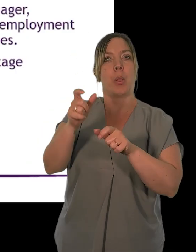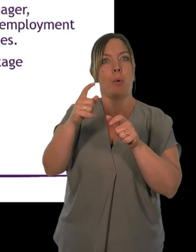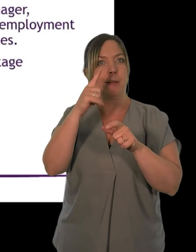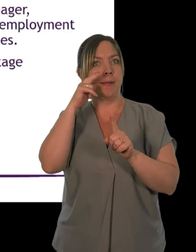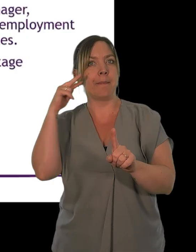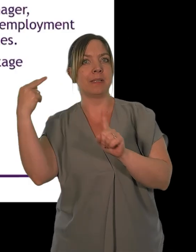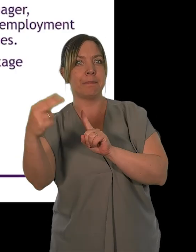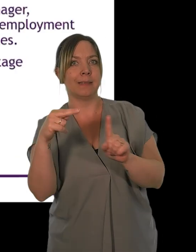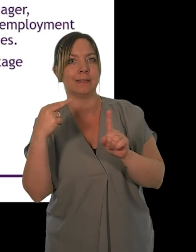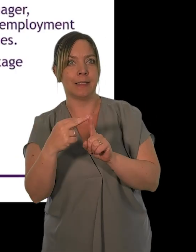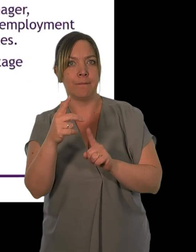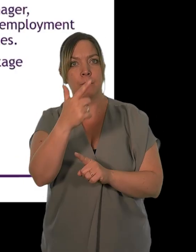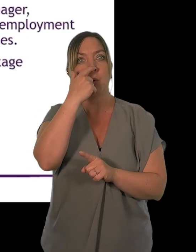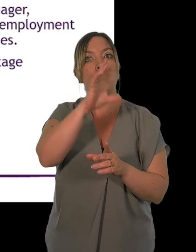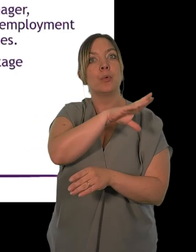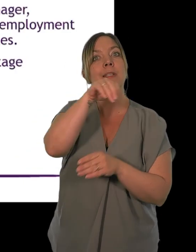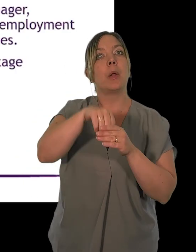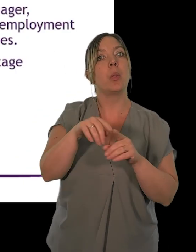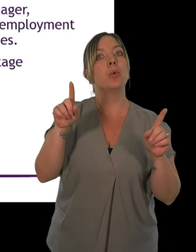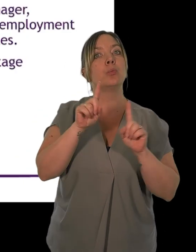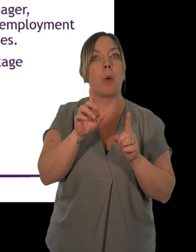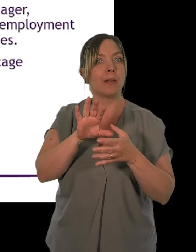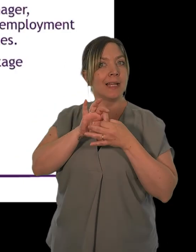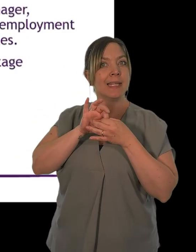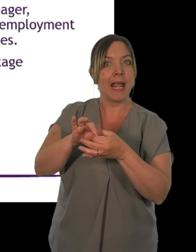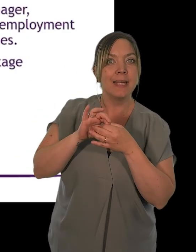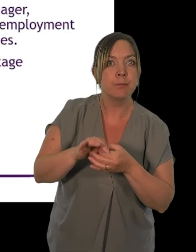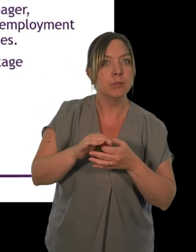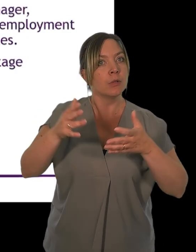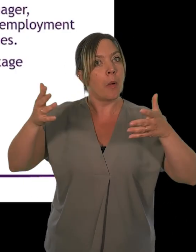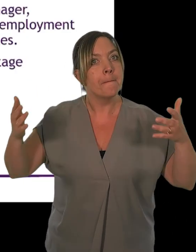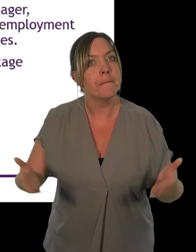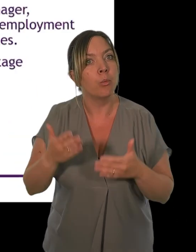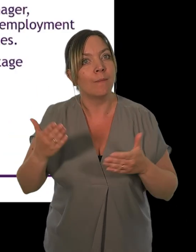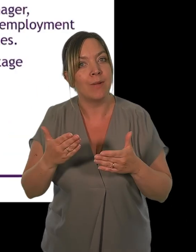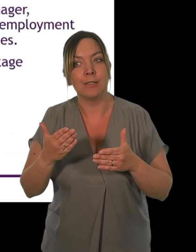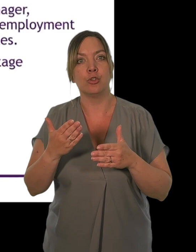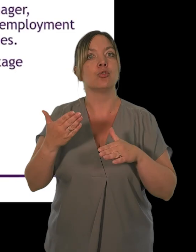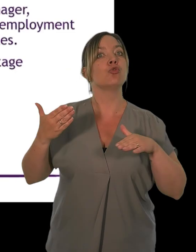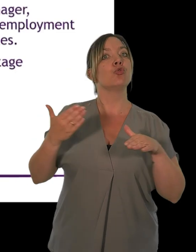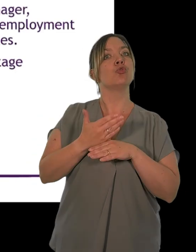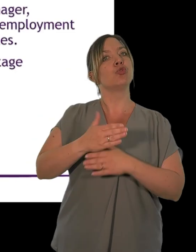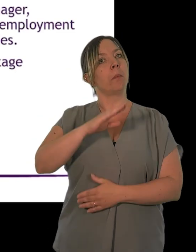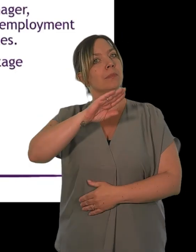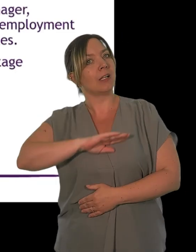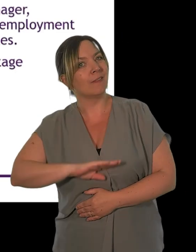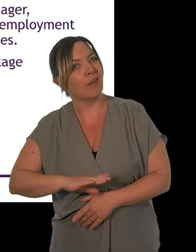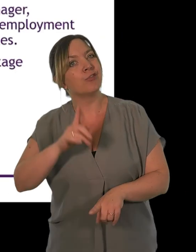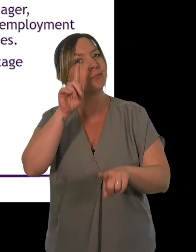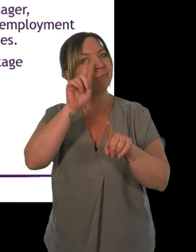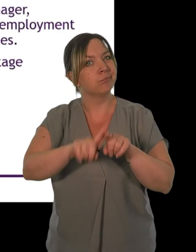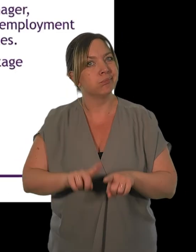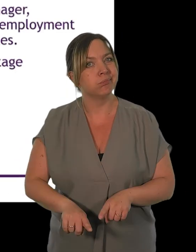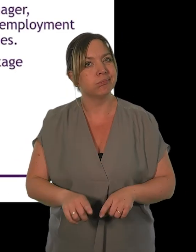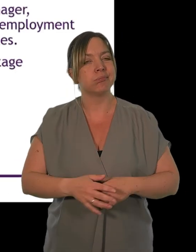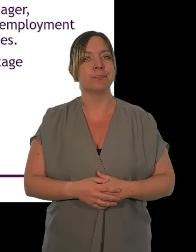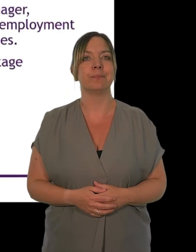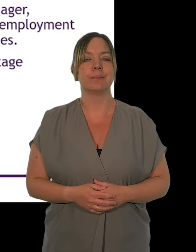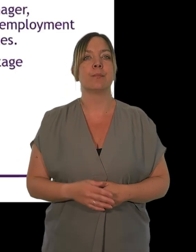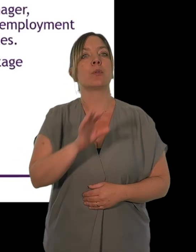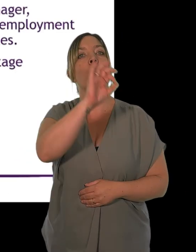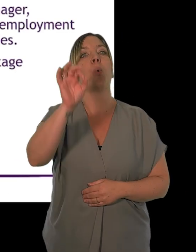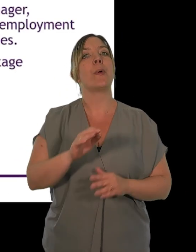Question 10. Discuss how the people manager, recruitment advisor, and employment relations